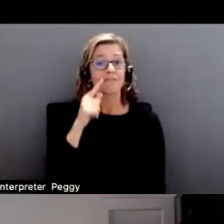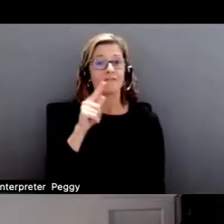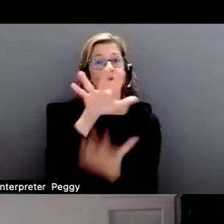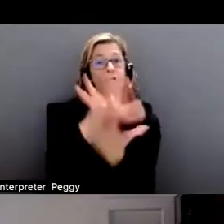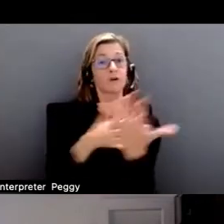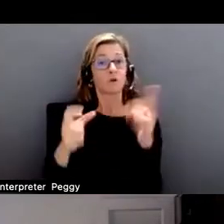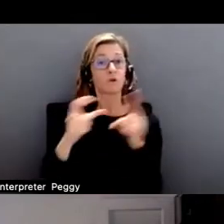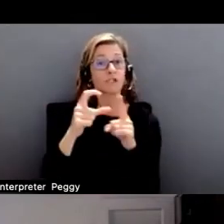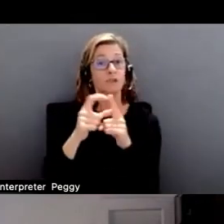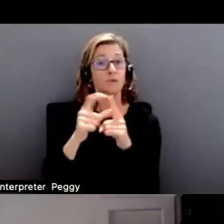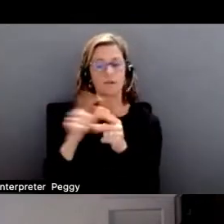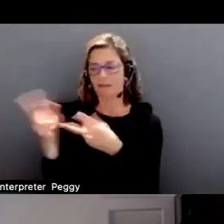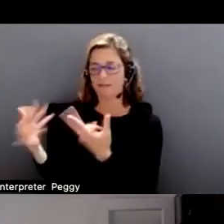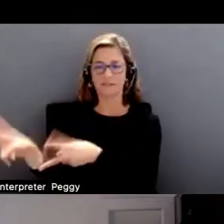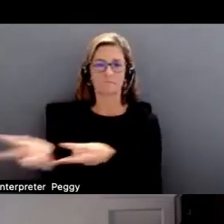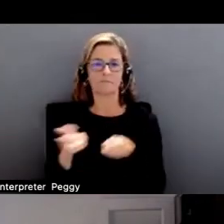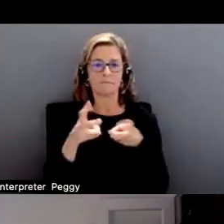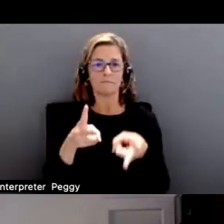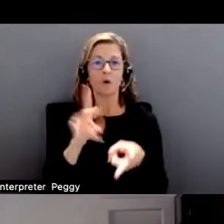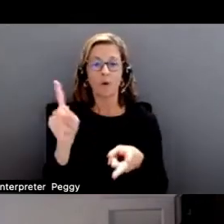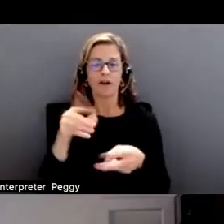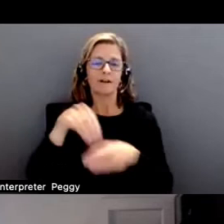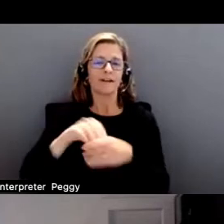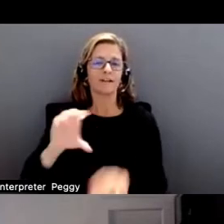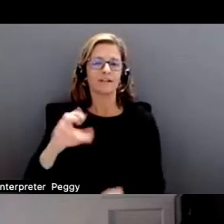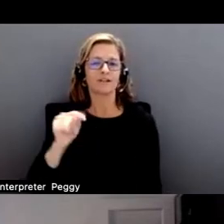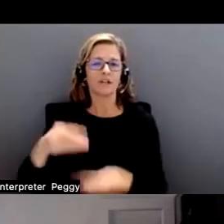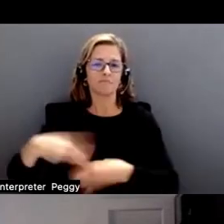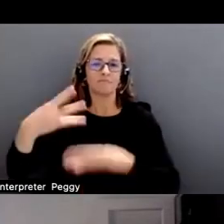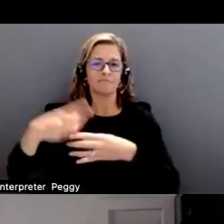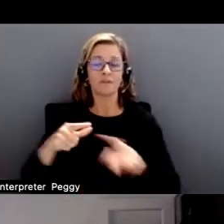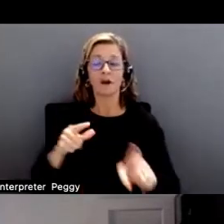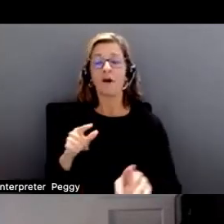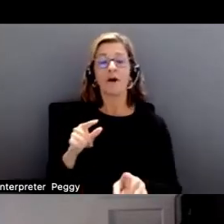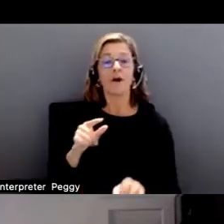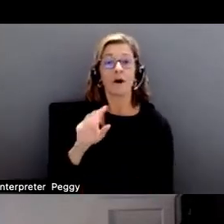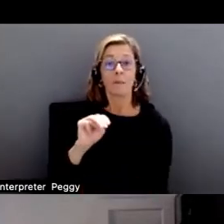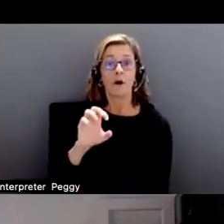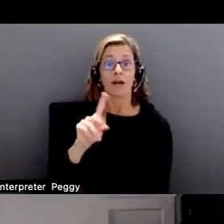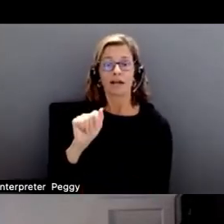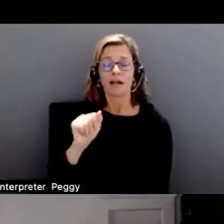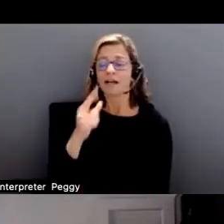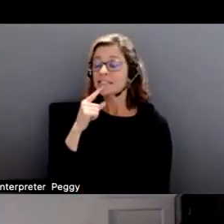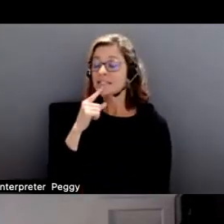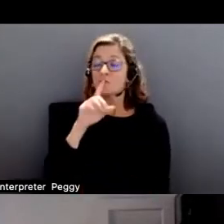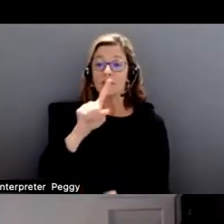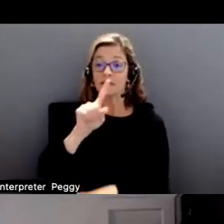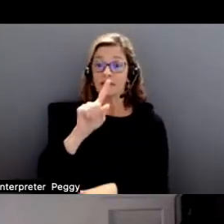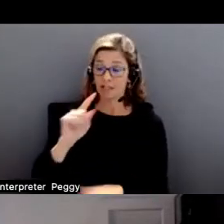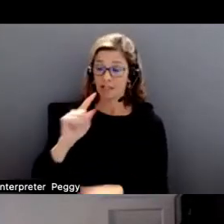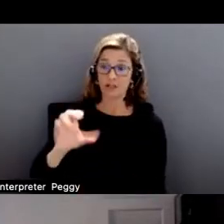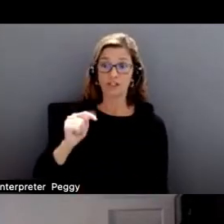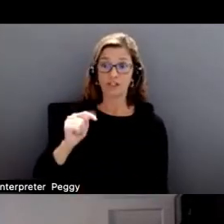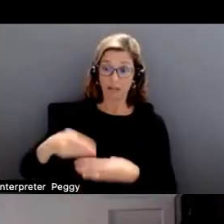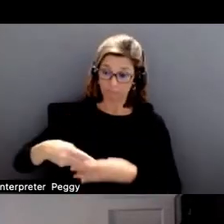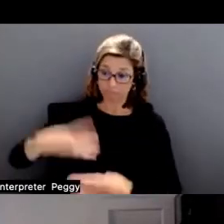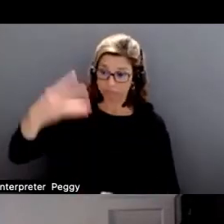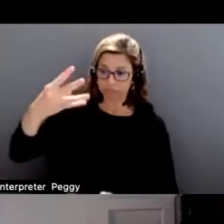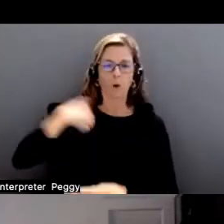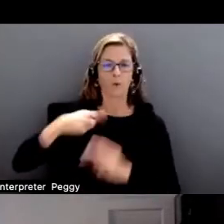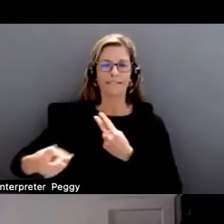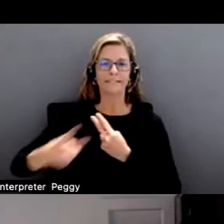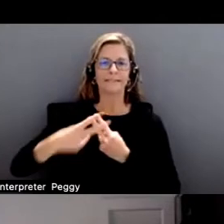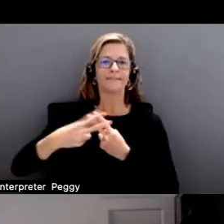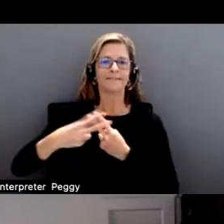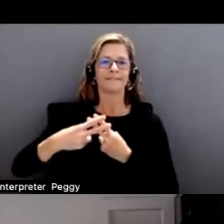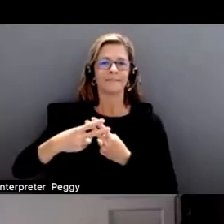Perfect. So one of the things I should mention is that we actually saved the chat and try to pull all the links that were shared that may not have been in our slides. And we try